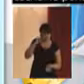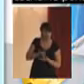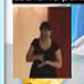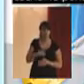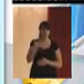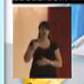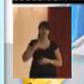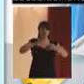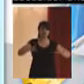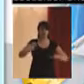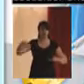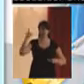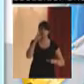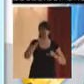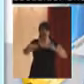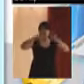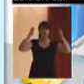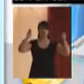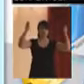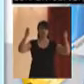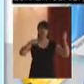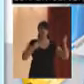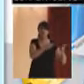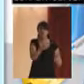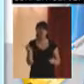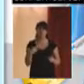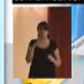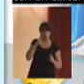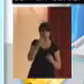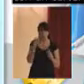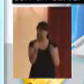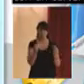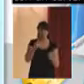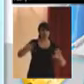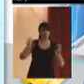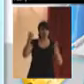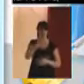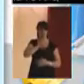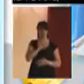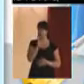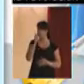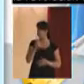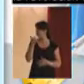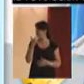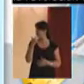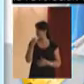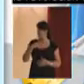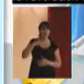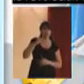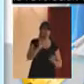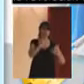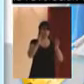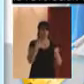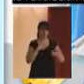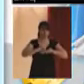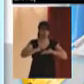Someone in the Puerta del Sol Square where he says, "No one expected the Spanish Revolution," and Spanish Revolution uses the